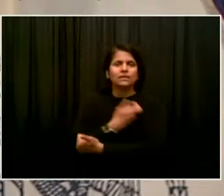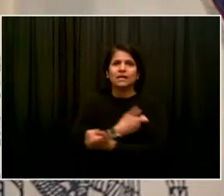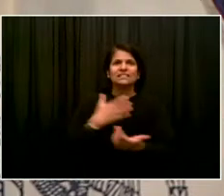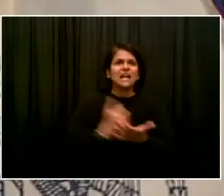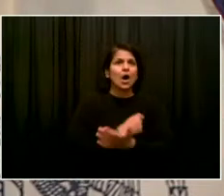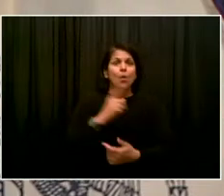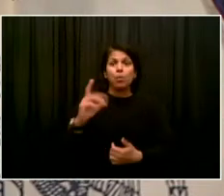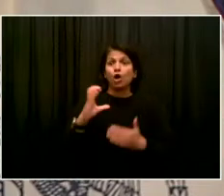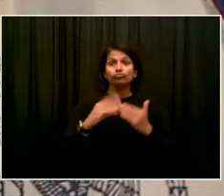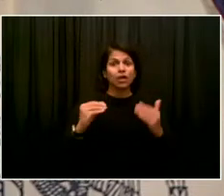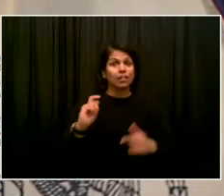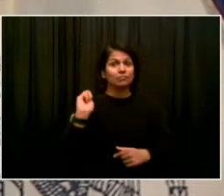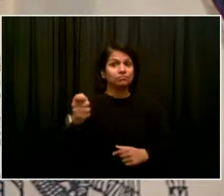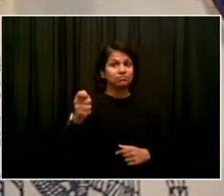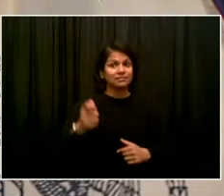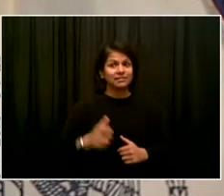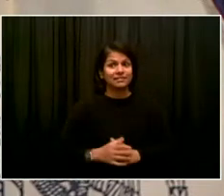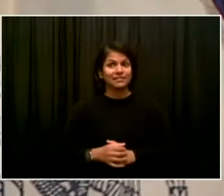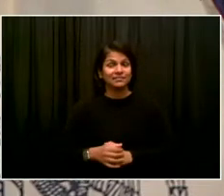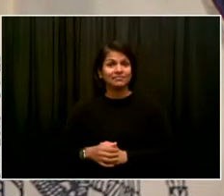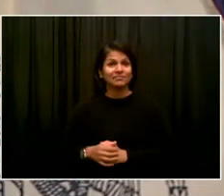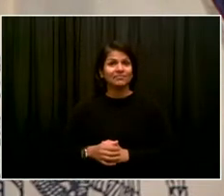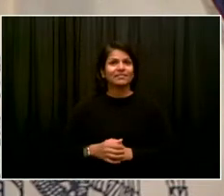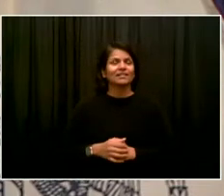Next, we have Dave from ABC.